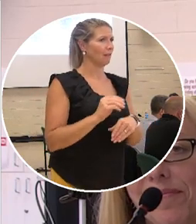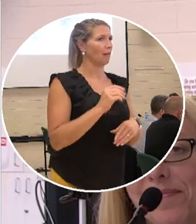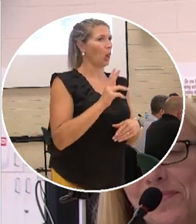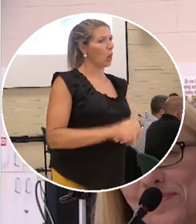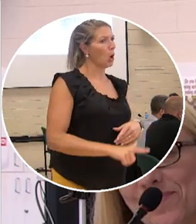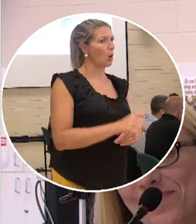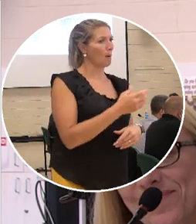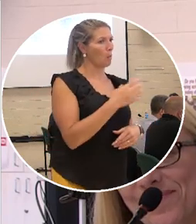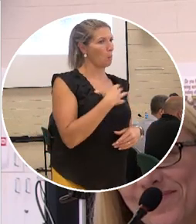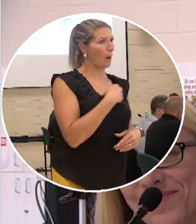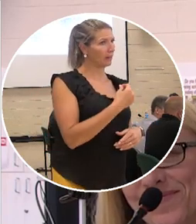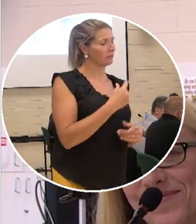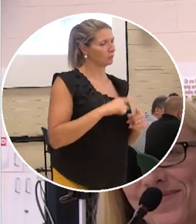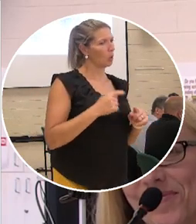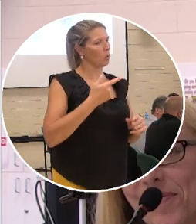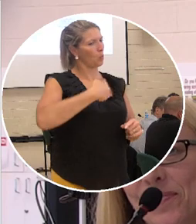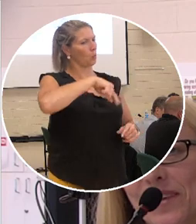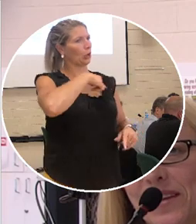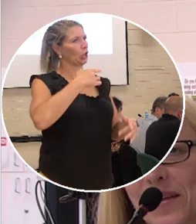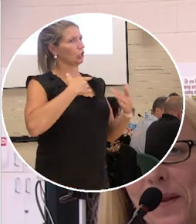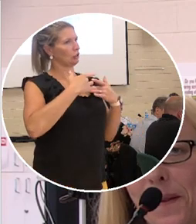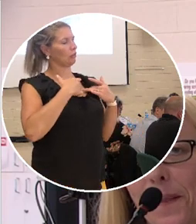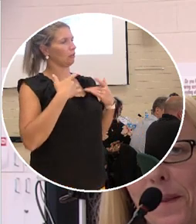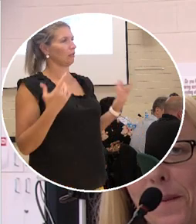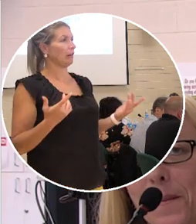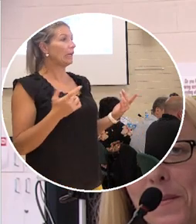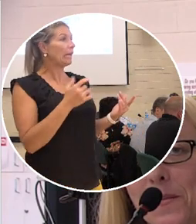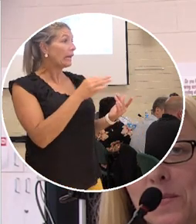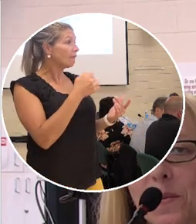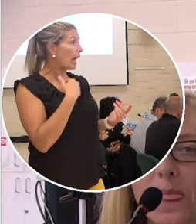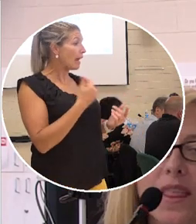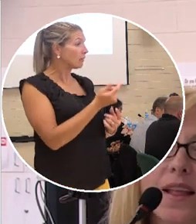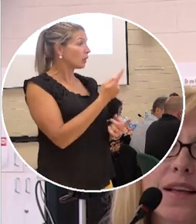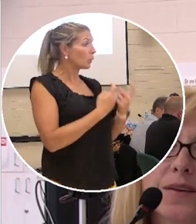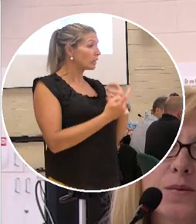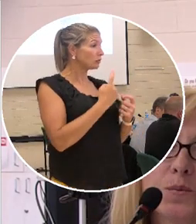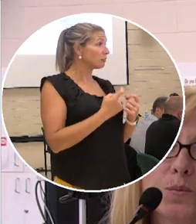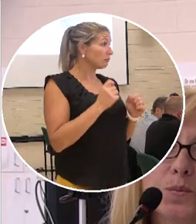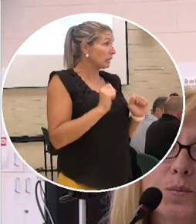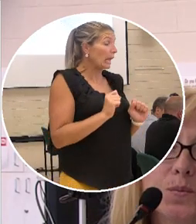but if anybody had any questions, I'd try to answer them.